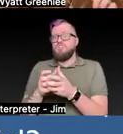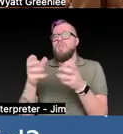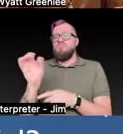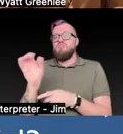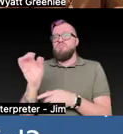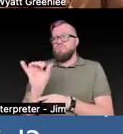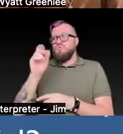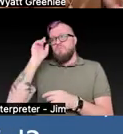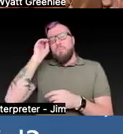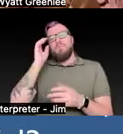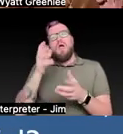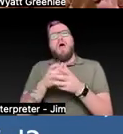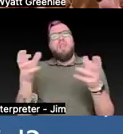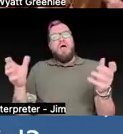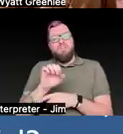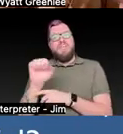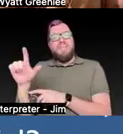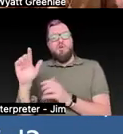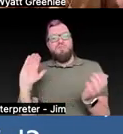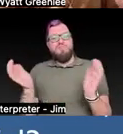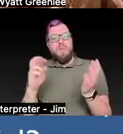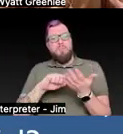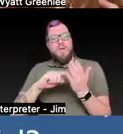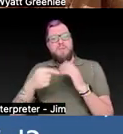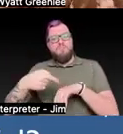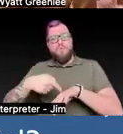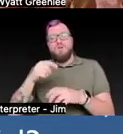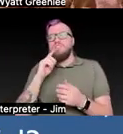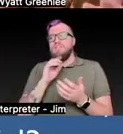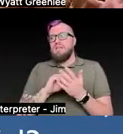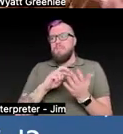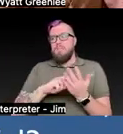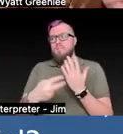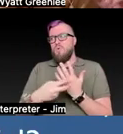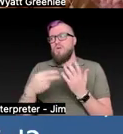a huge number of eel metaphors in medieval and early modern England.